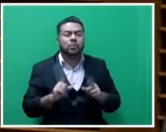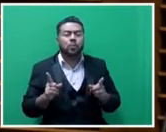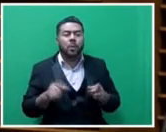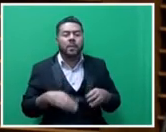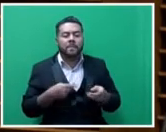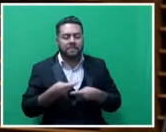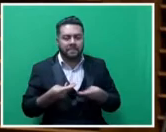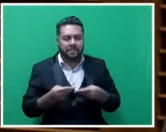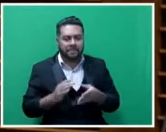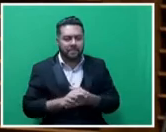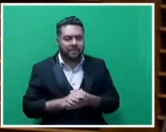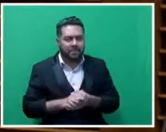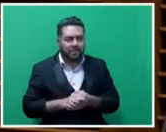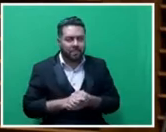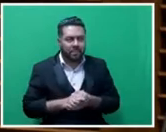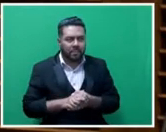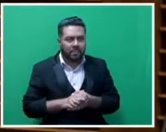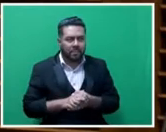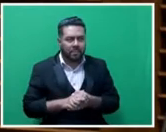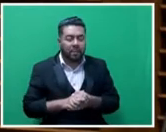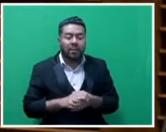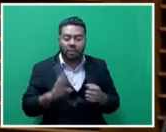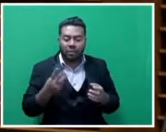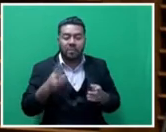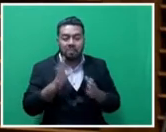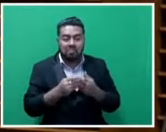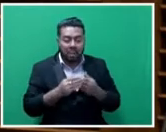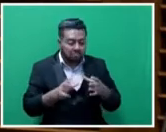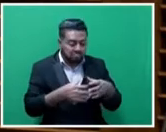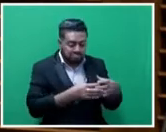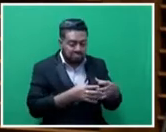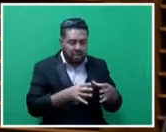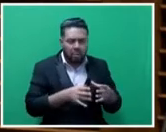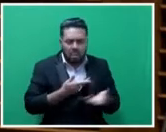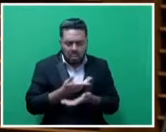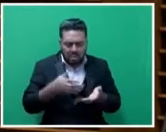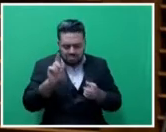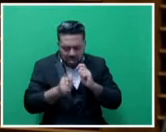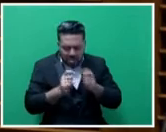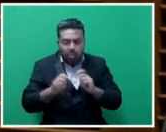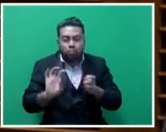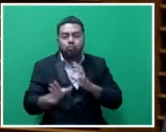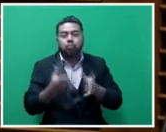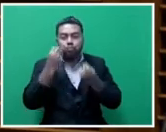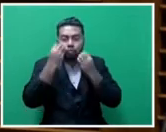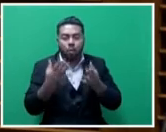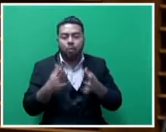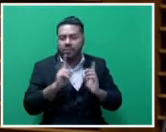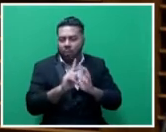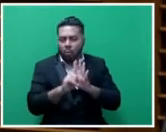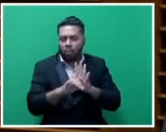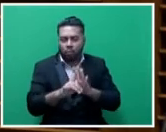surveillance methodology and conformity assessment, third-party or independent accredited laboratory to demonstrate the compliance of